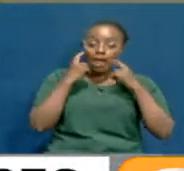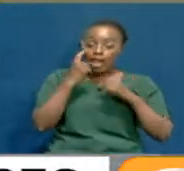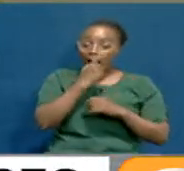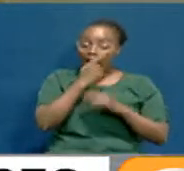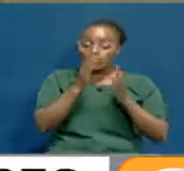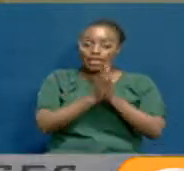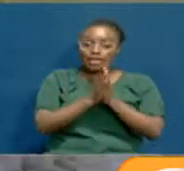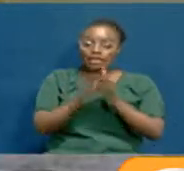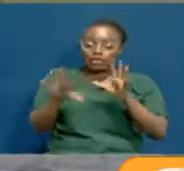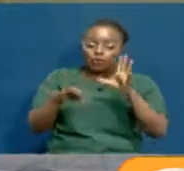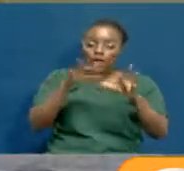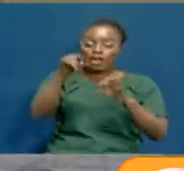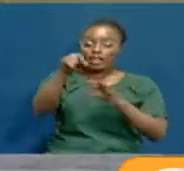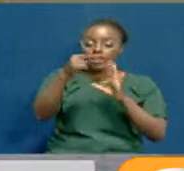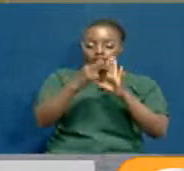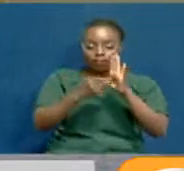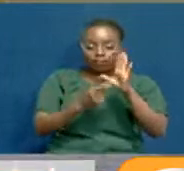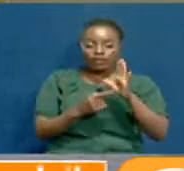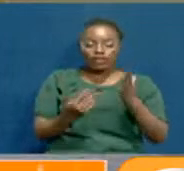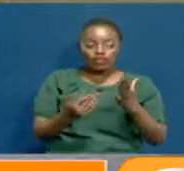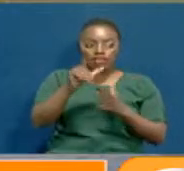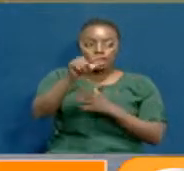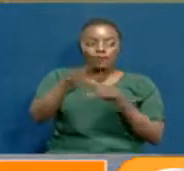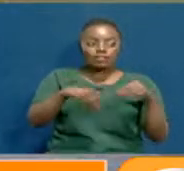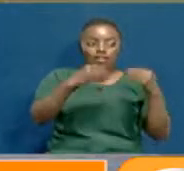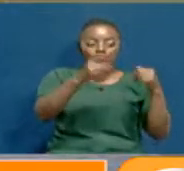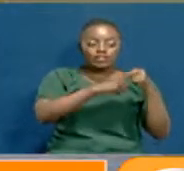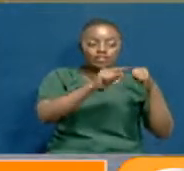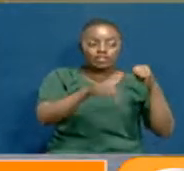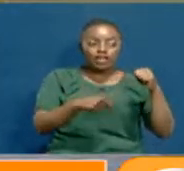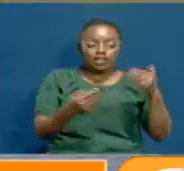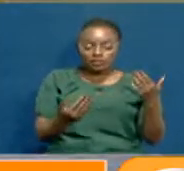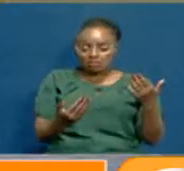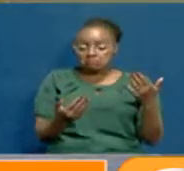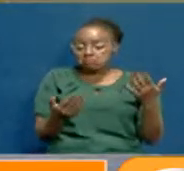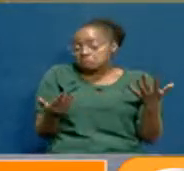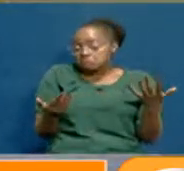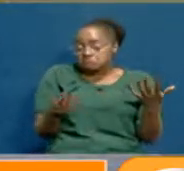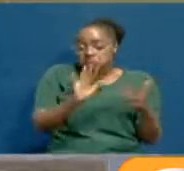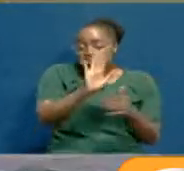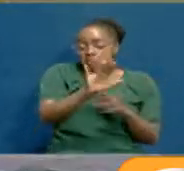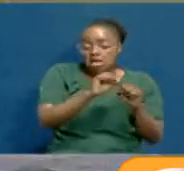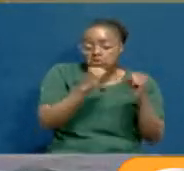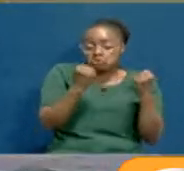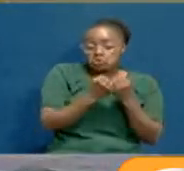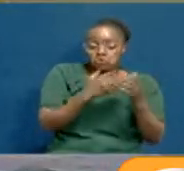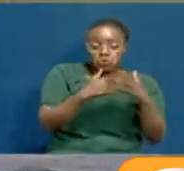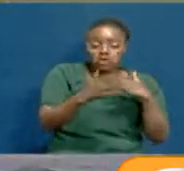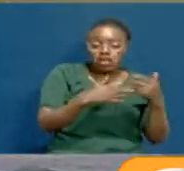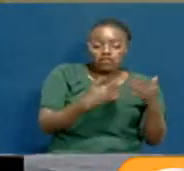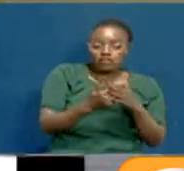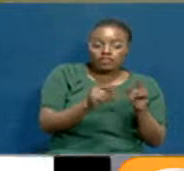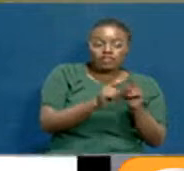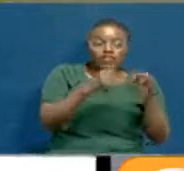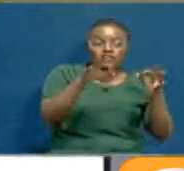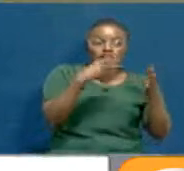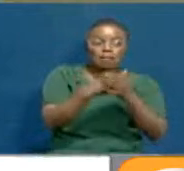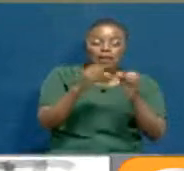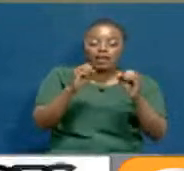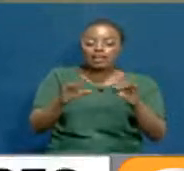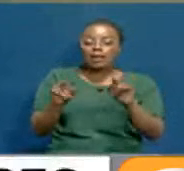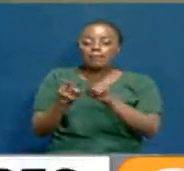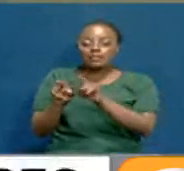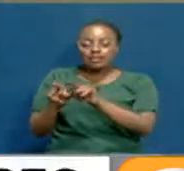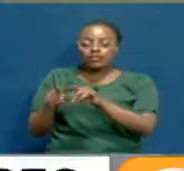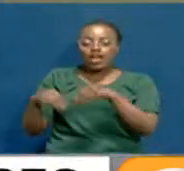and actually analyze the points. Okay. Someone is offering 6,000 for your social whatever. You don't call that free money, but we